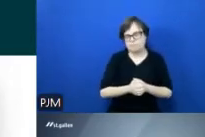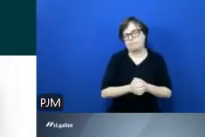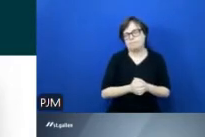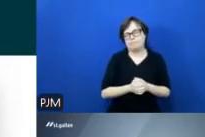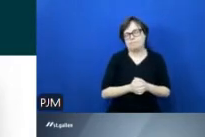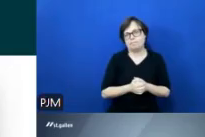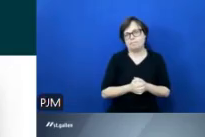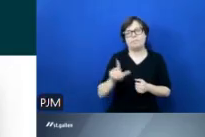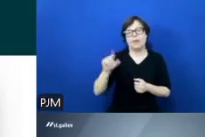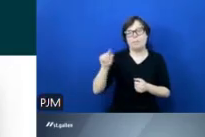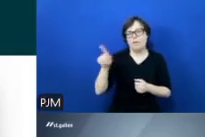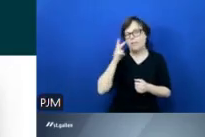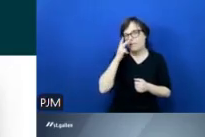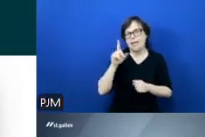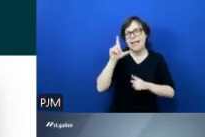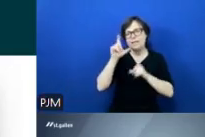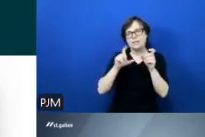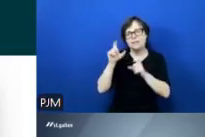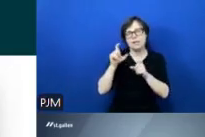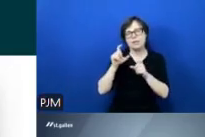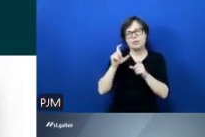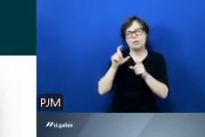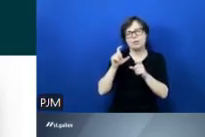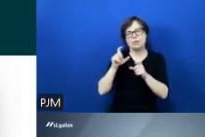On the right-hand side, you can see the